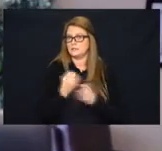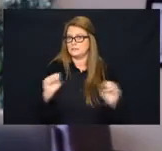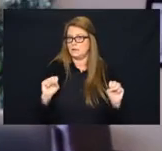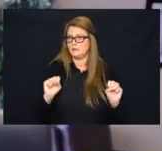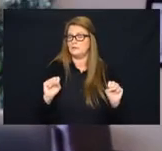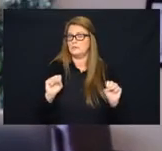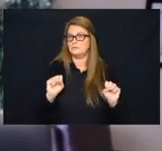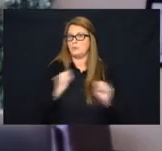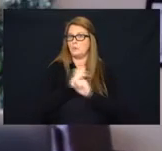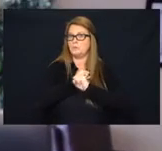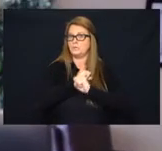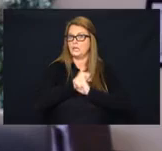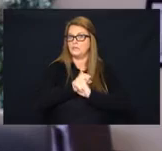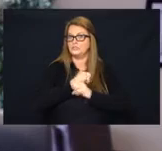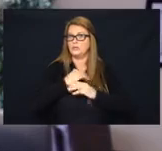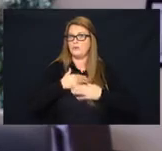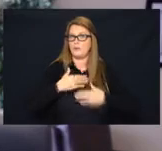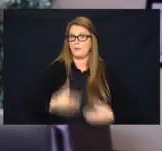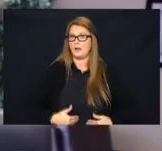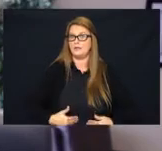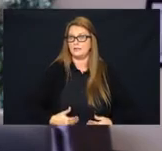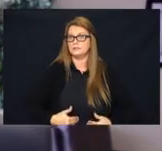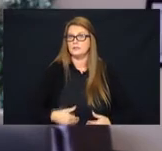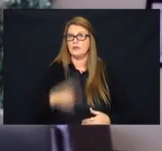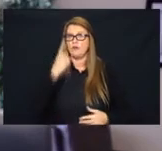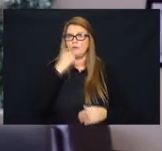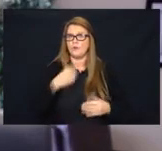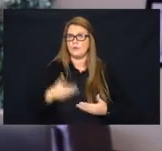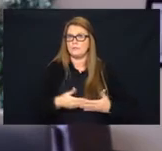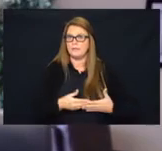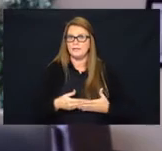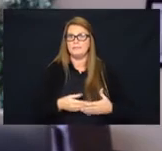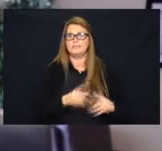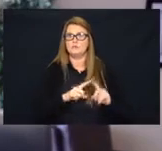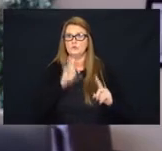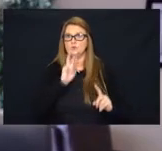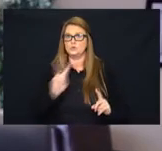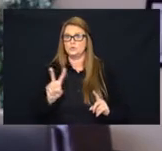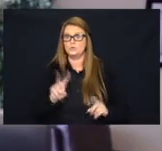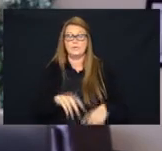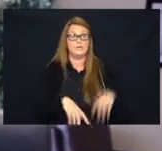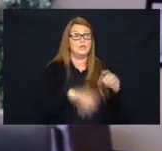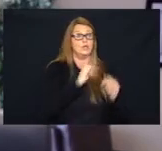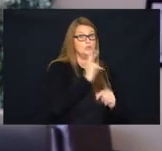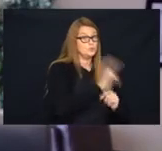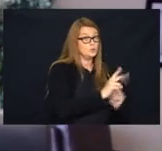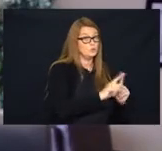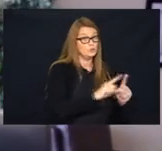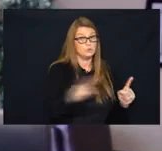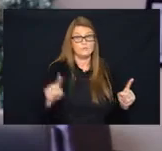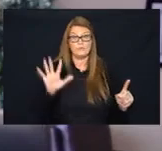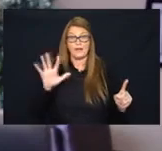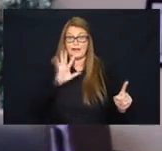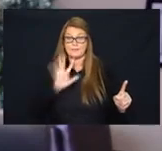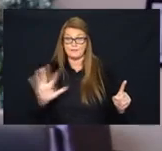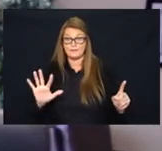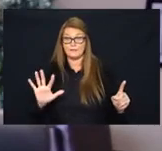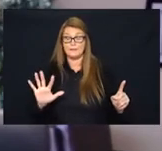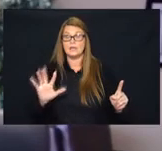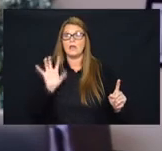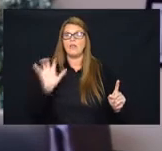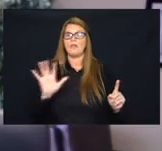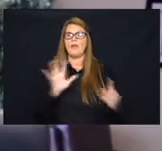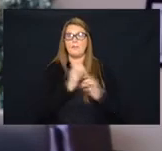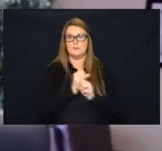protection against those young people. In the 2-year-old to 5-year-old group, the protection of